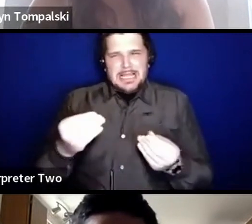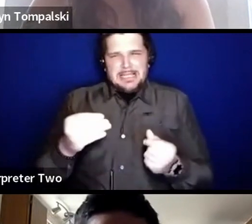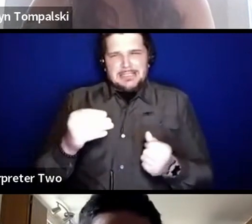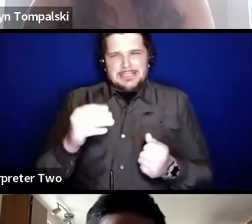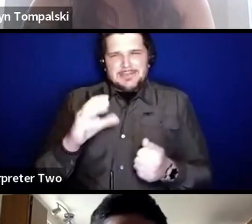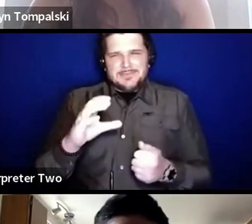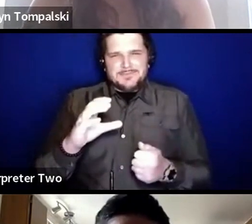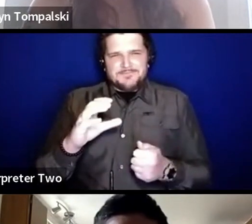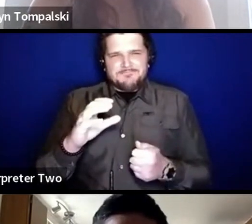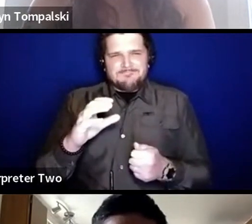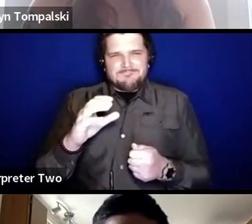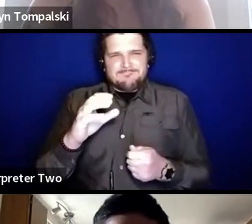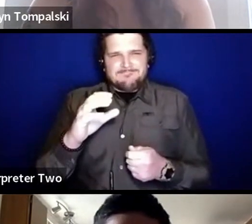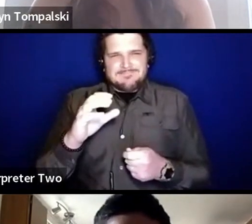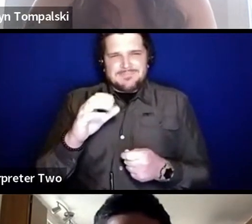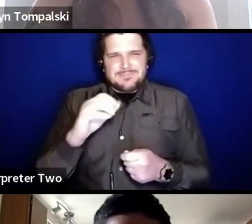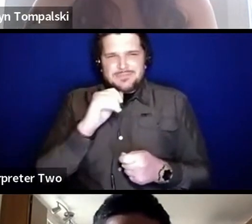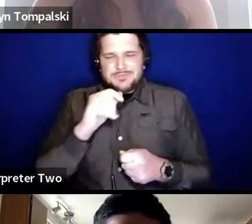of the Stalo Nation,